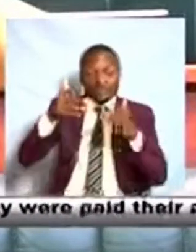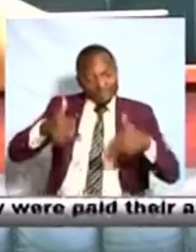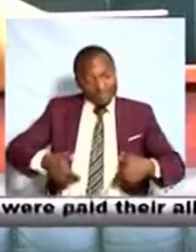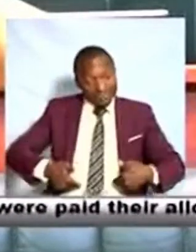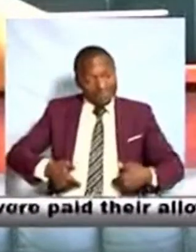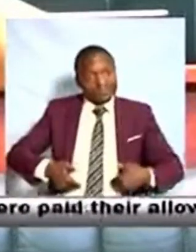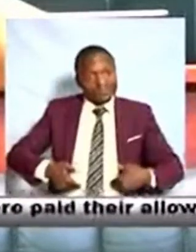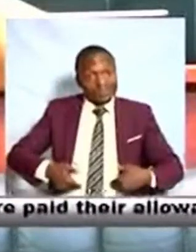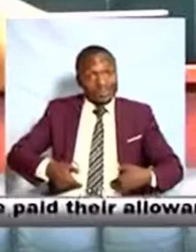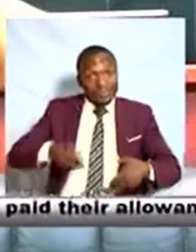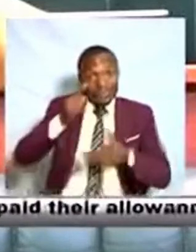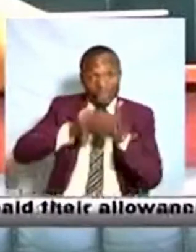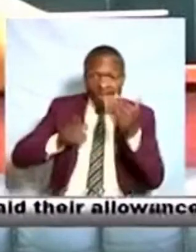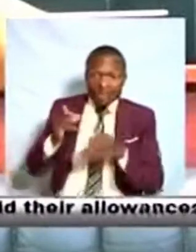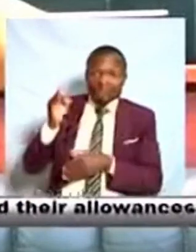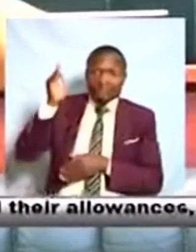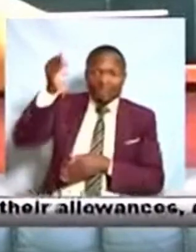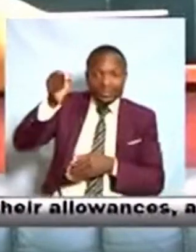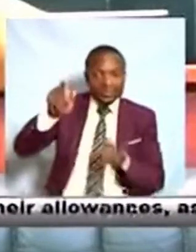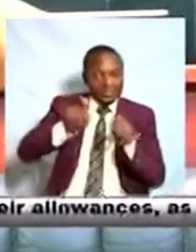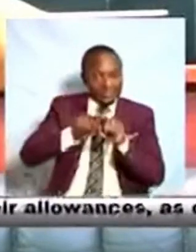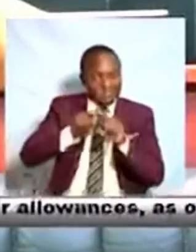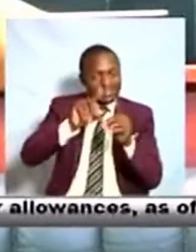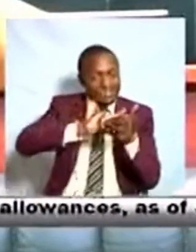youth. What's the future of that program?